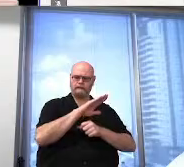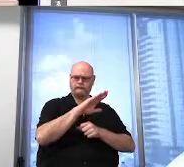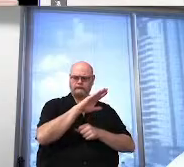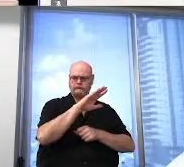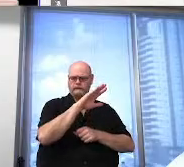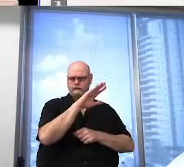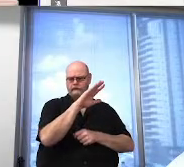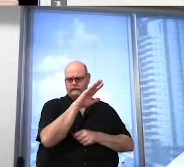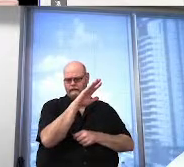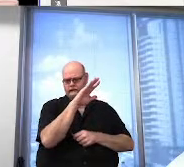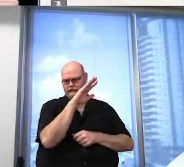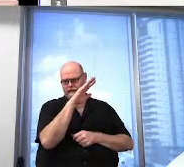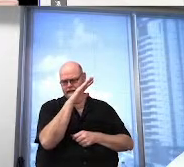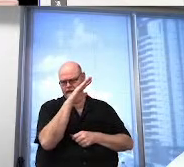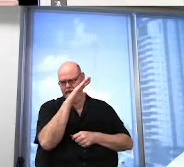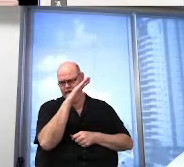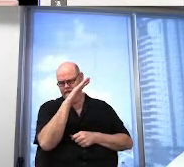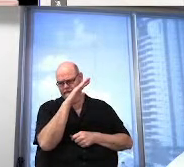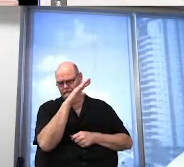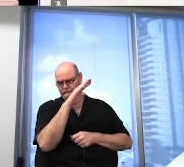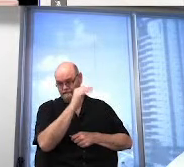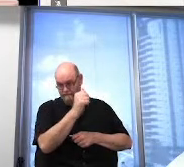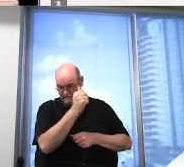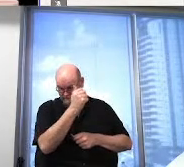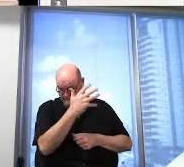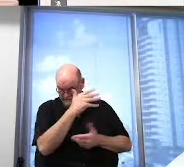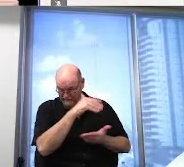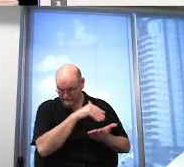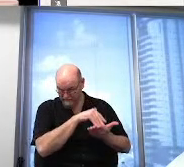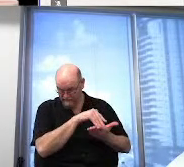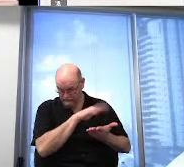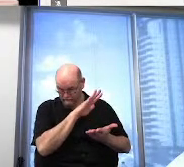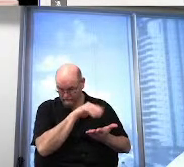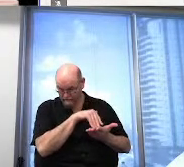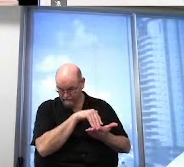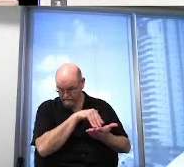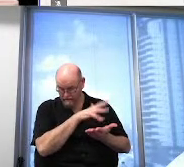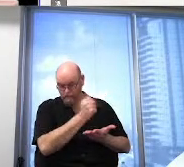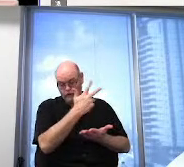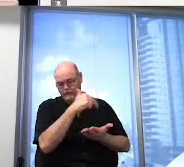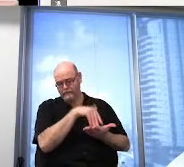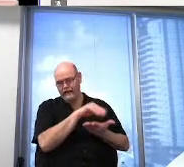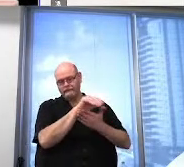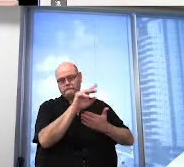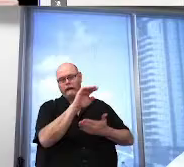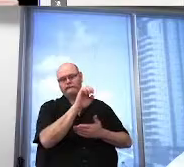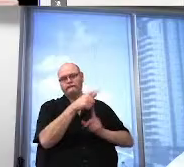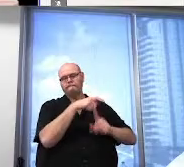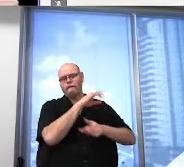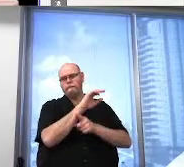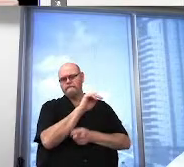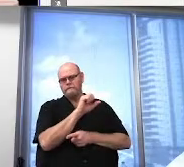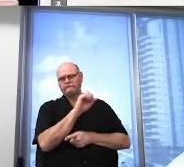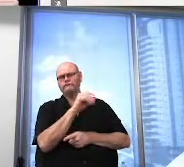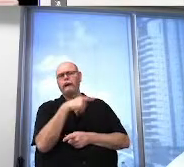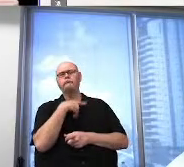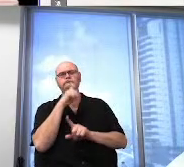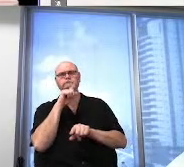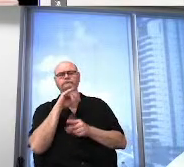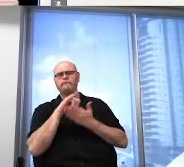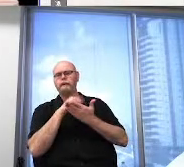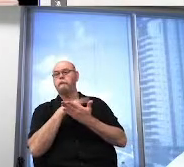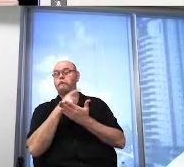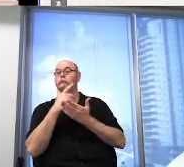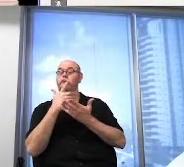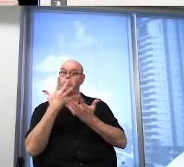FEMA. Does that cover the 133 million, or is there more that needs to be obligated? I think what I'll respond to, we're